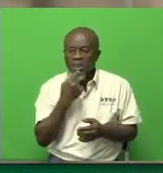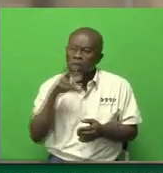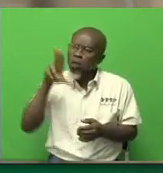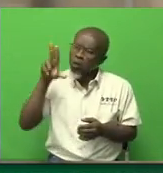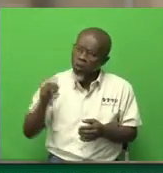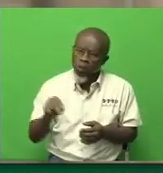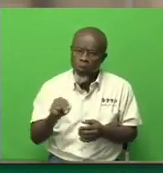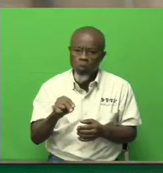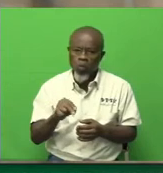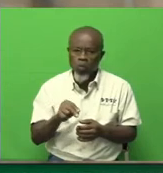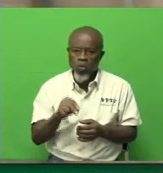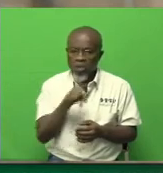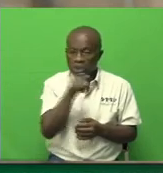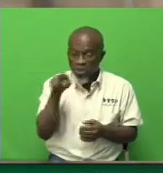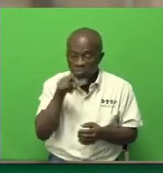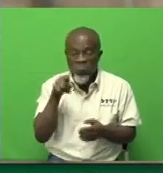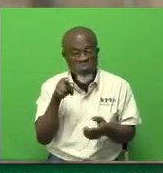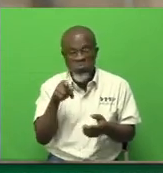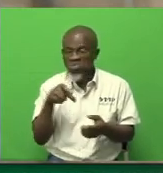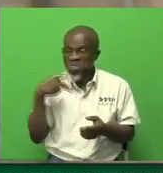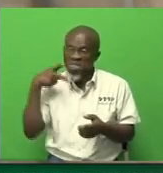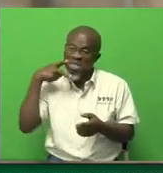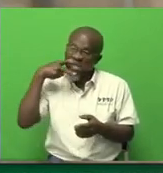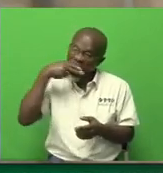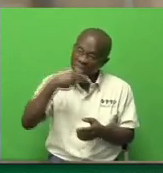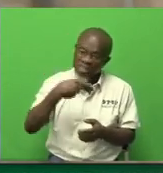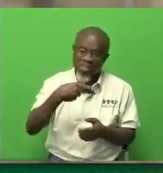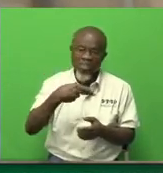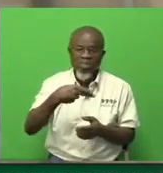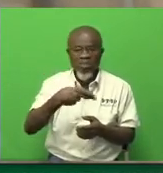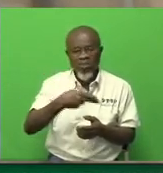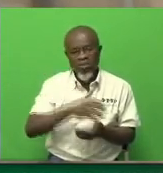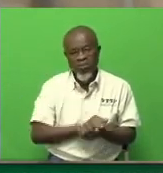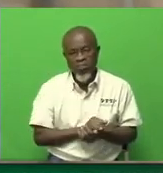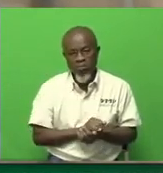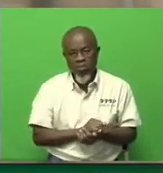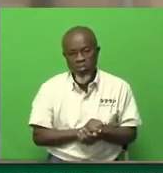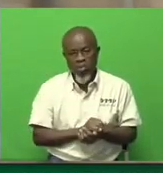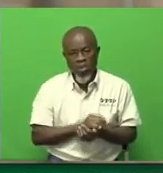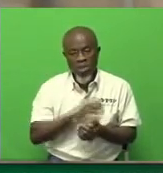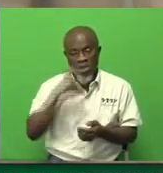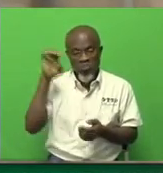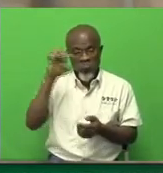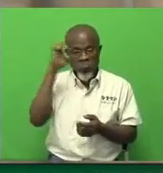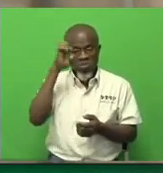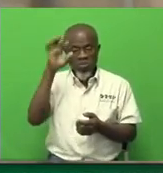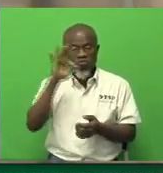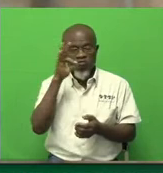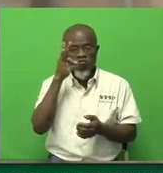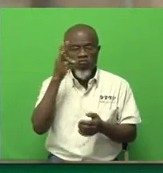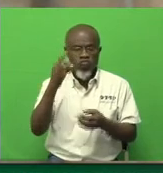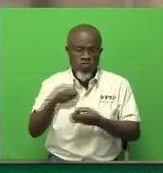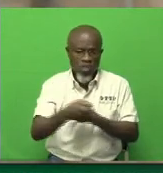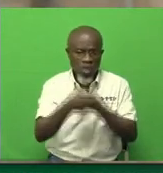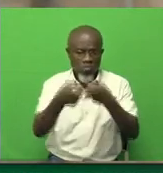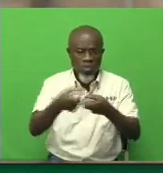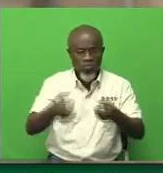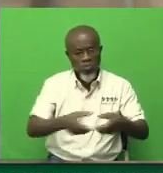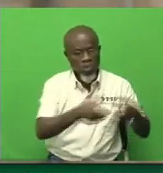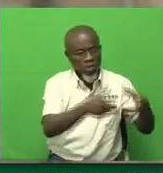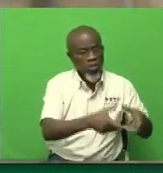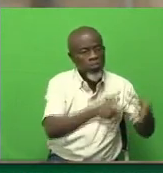they are a bunch of hypocrites emergency food hampers food vouchers